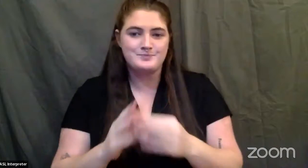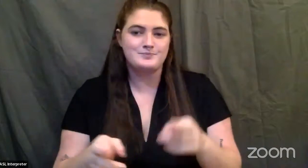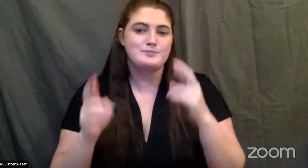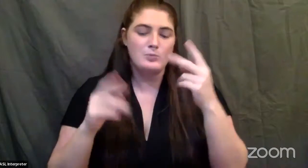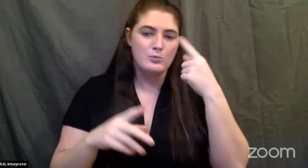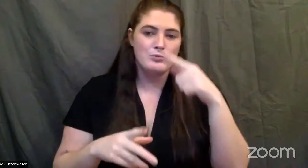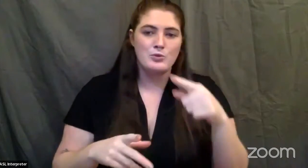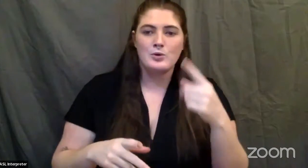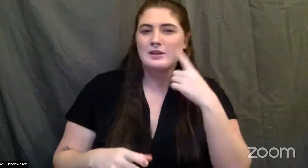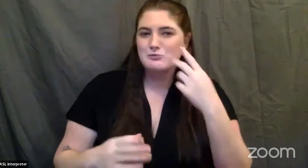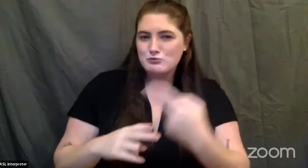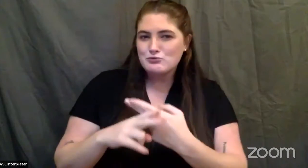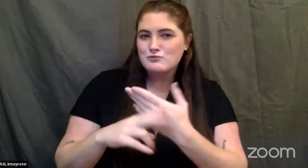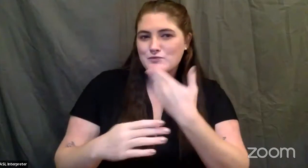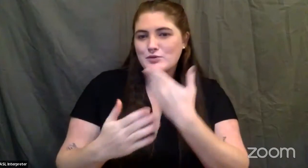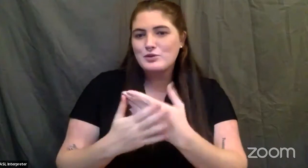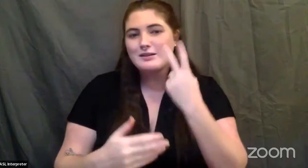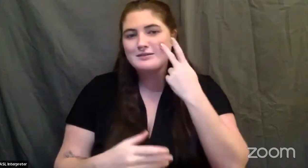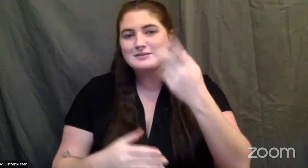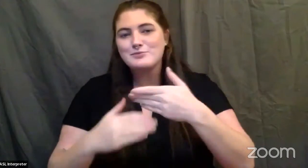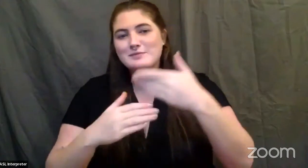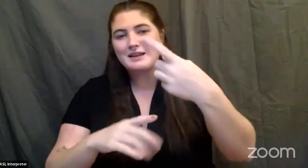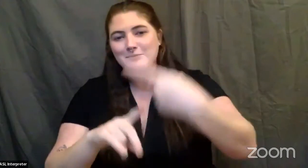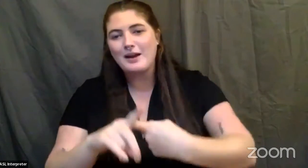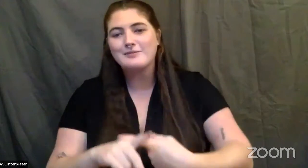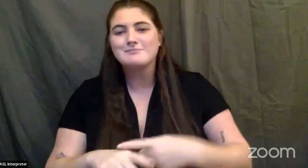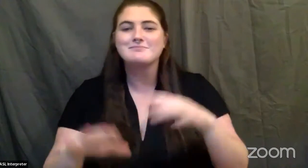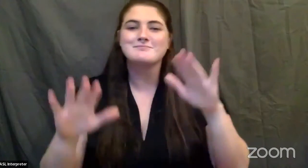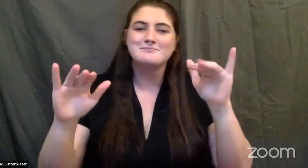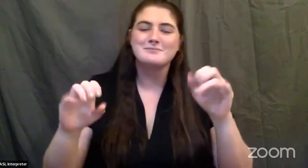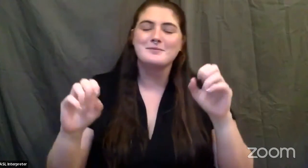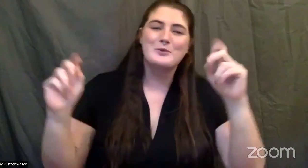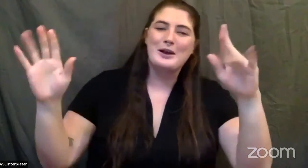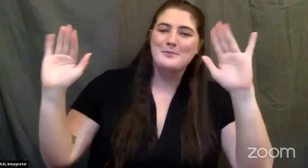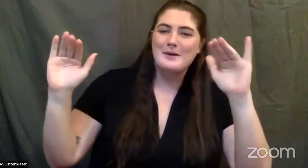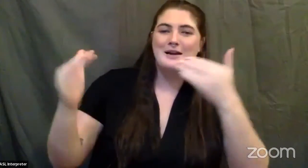this useful, and I'll see you all next month. Cheers. All right. Bye. Good night.